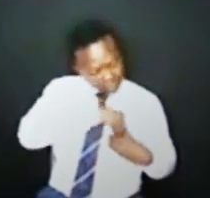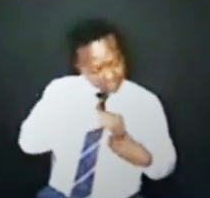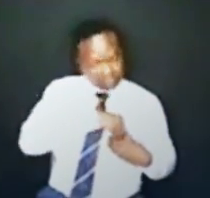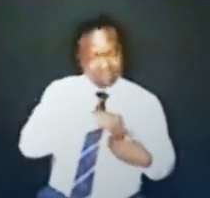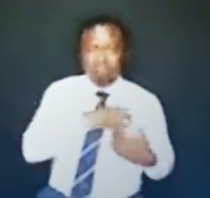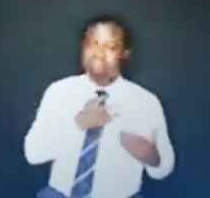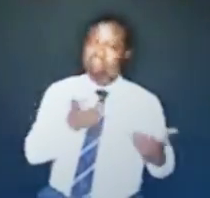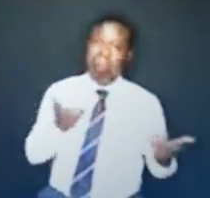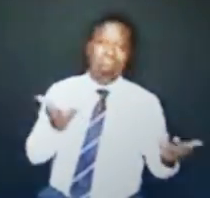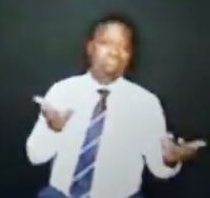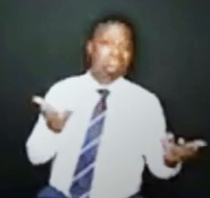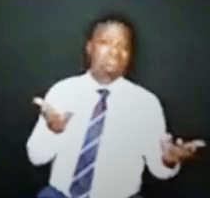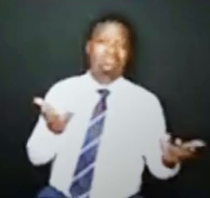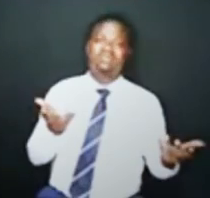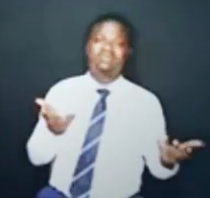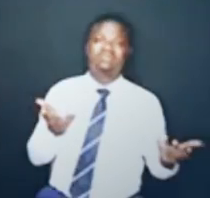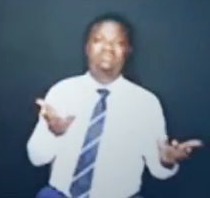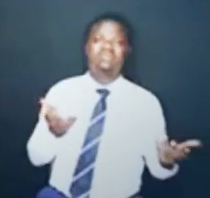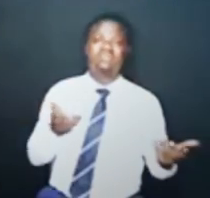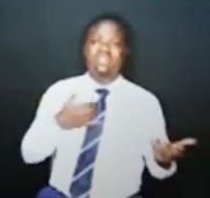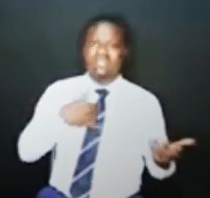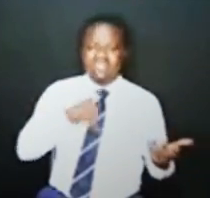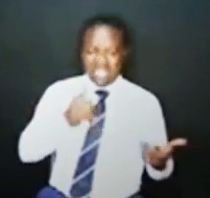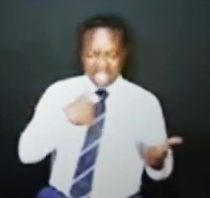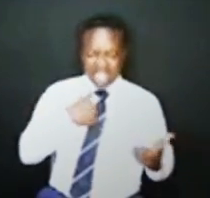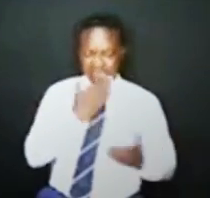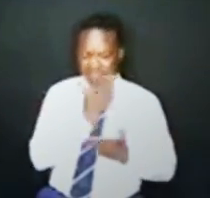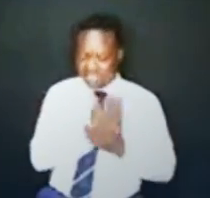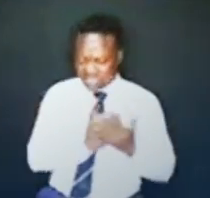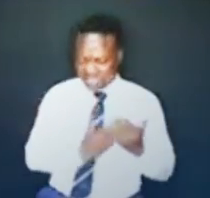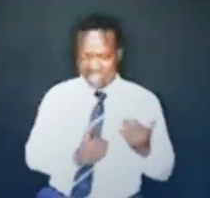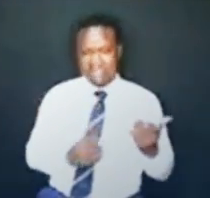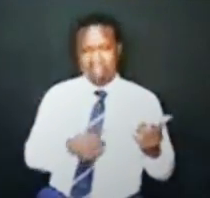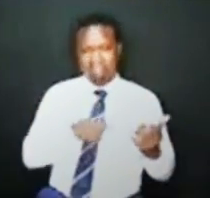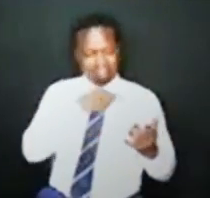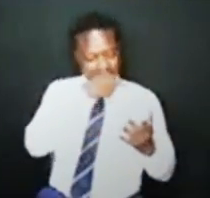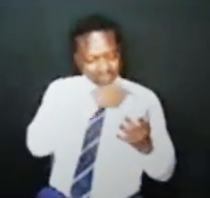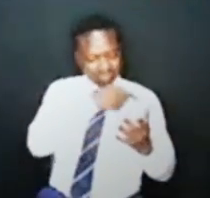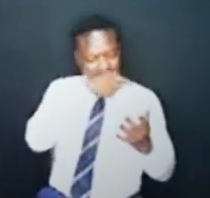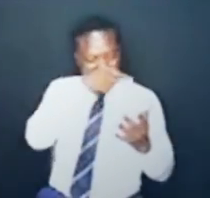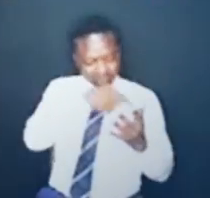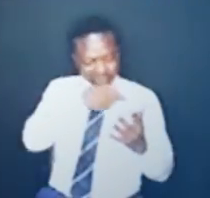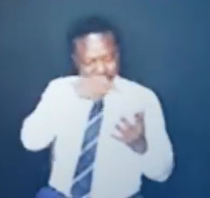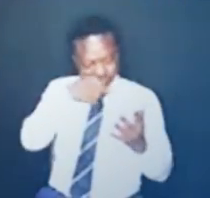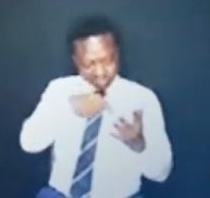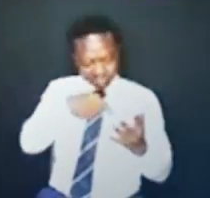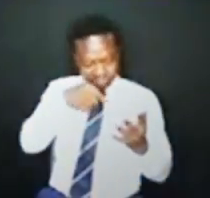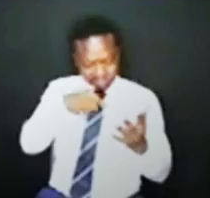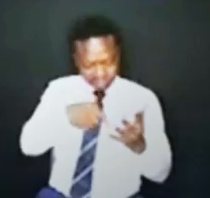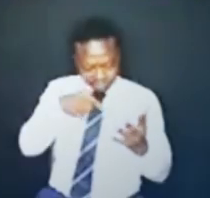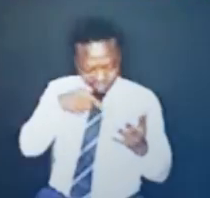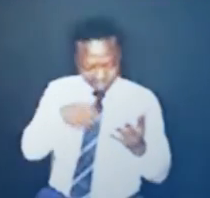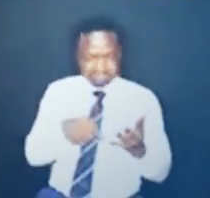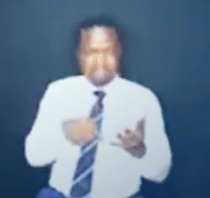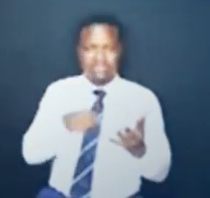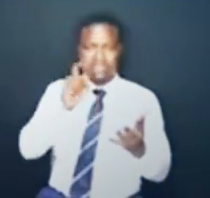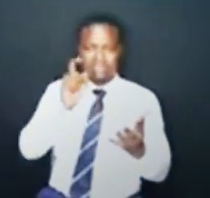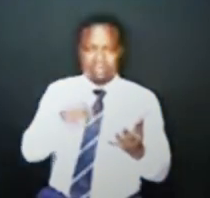heart, there are certain facts that you need to internalize